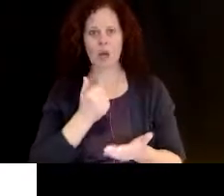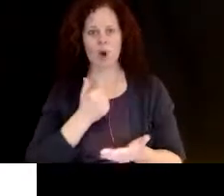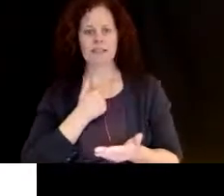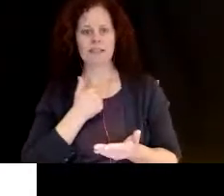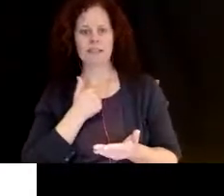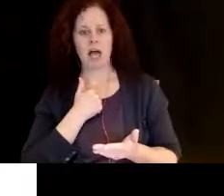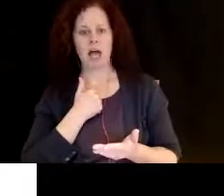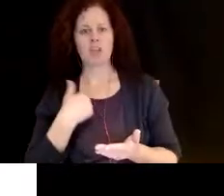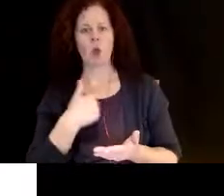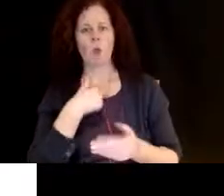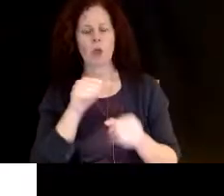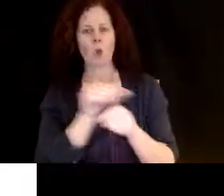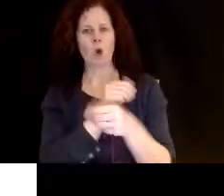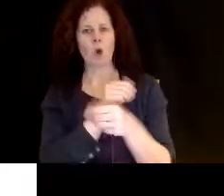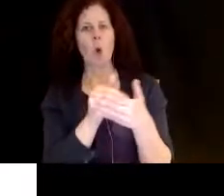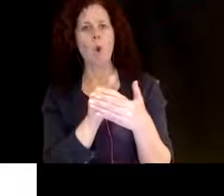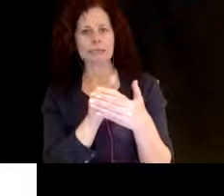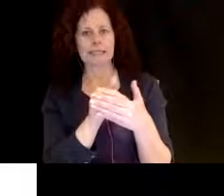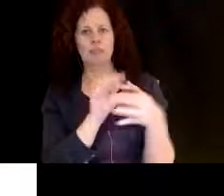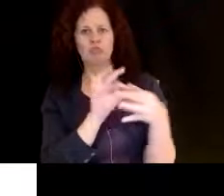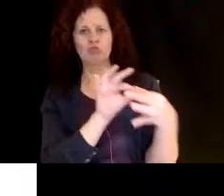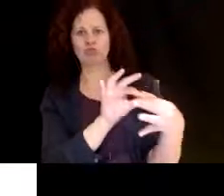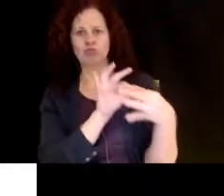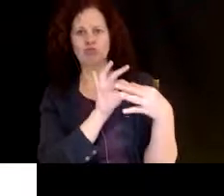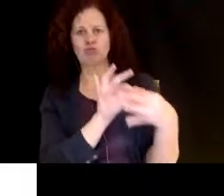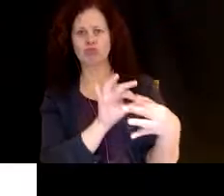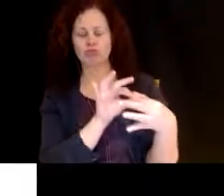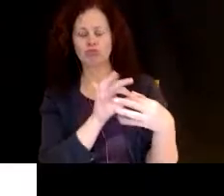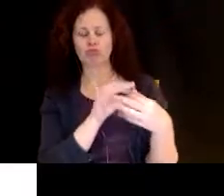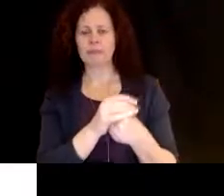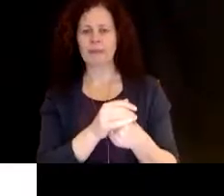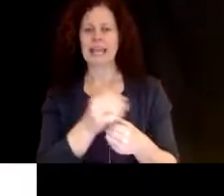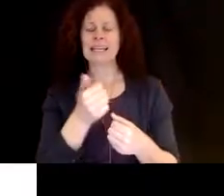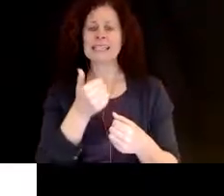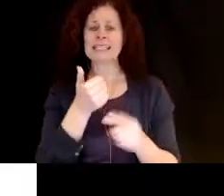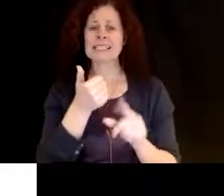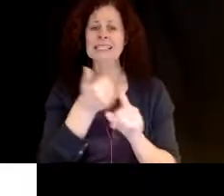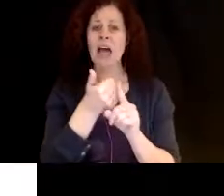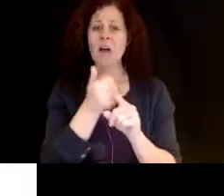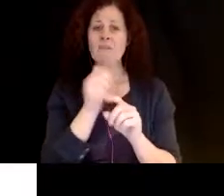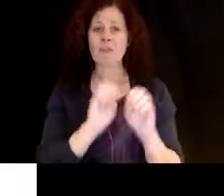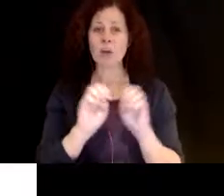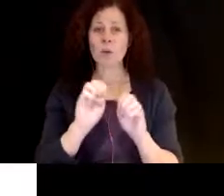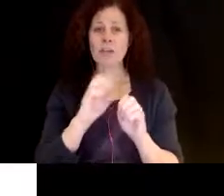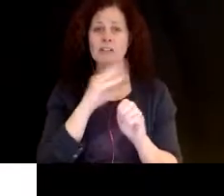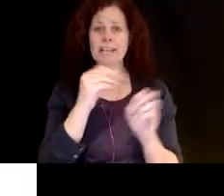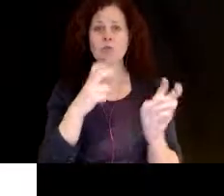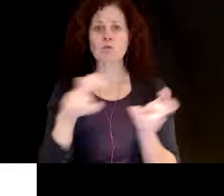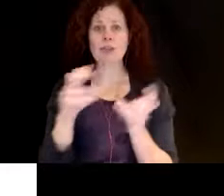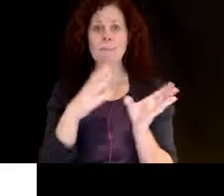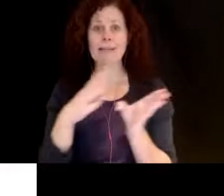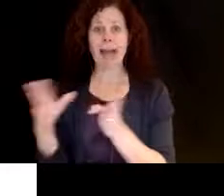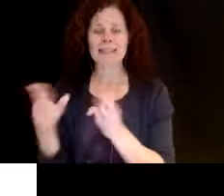this issue. As self-evaluations and transition plans continue to be generated, one